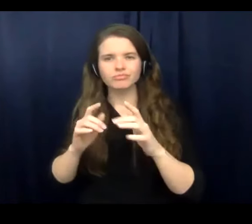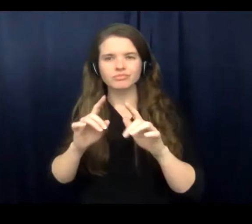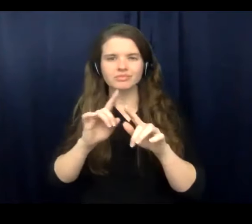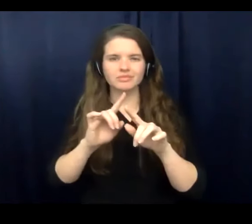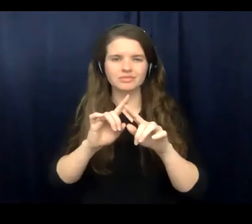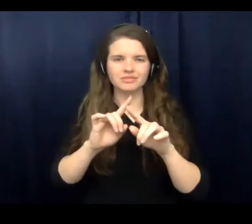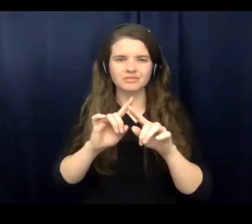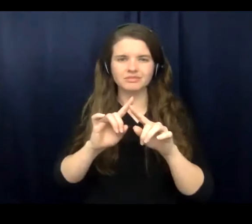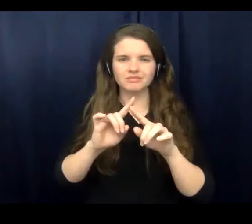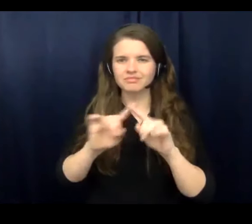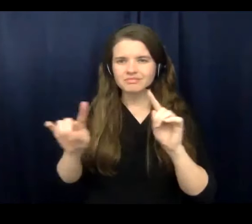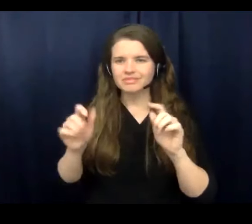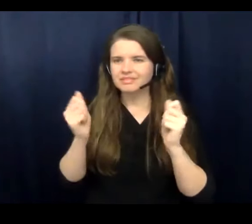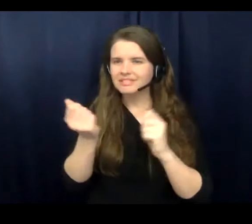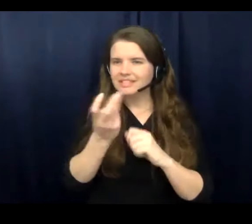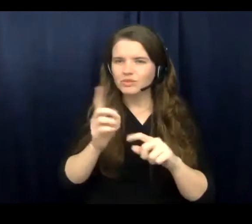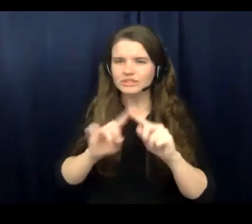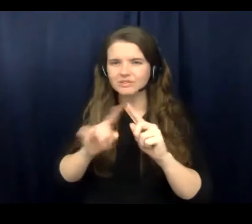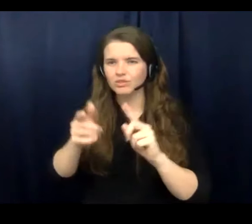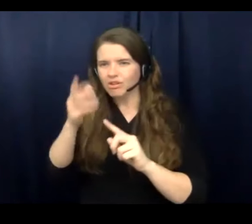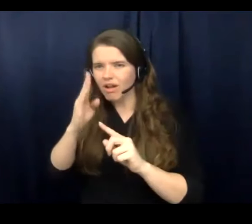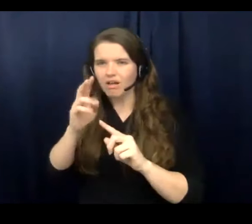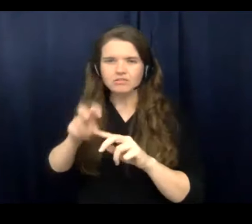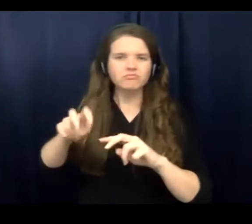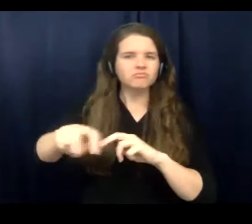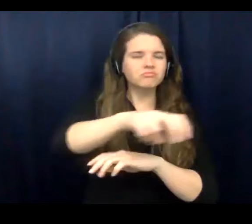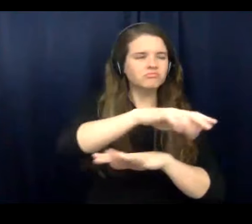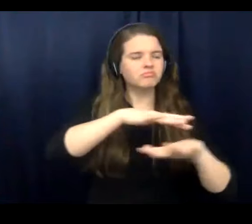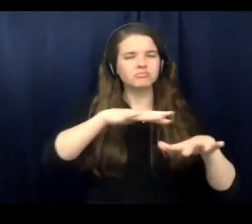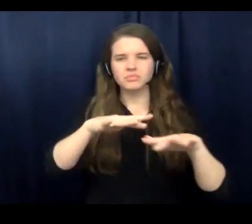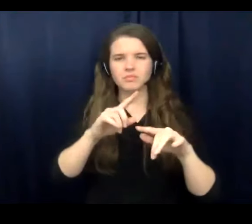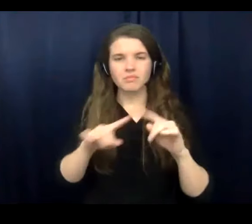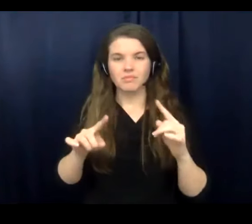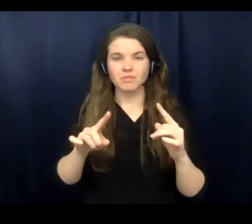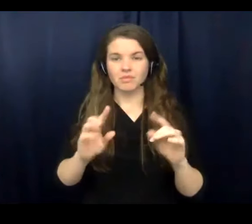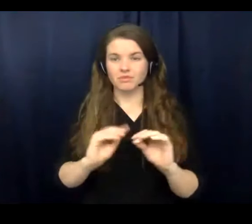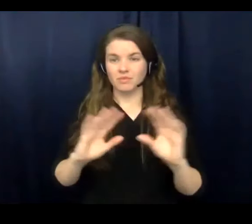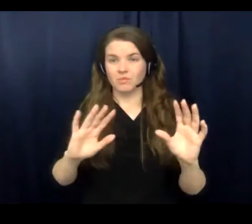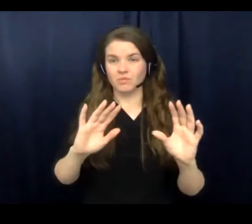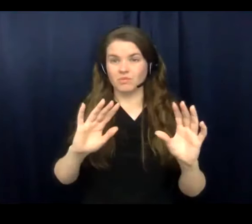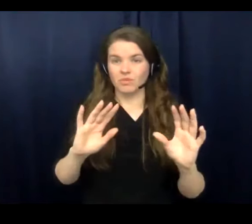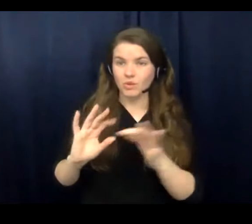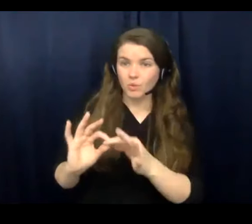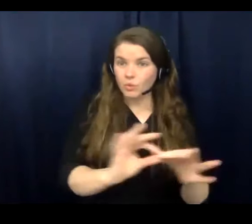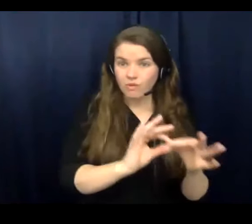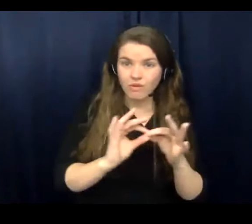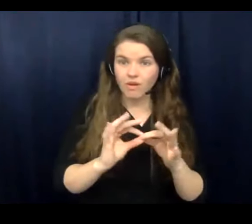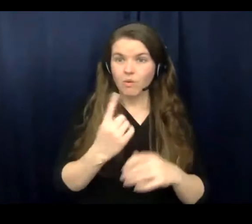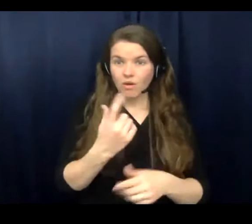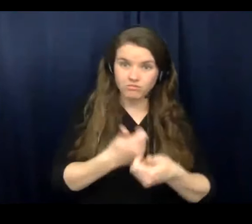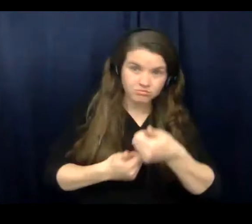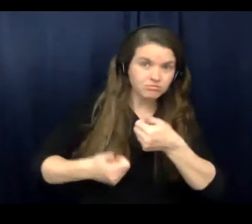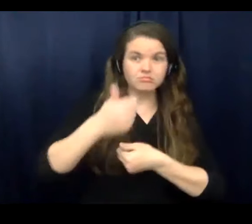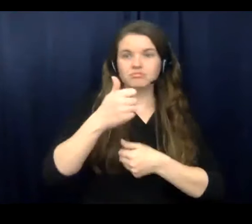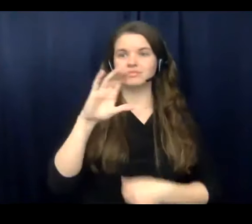trans gods that went to all the communities, but this was crystal clear. And the only thing that unified everybody was the ultimate god, Caesar,